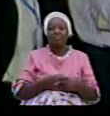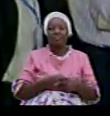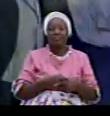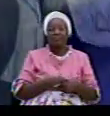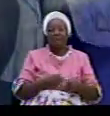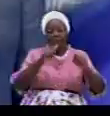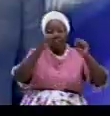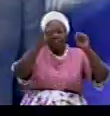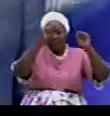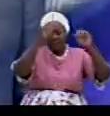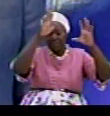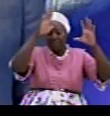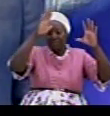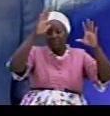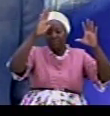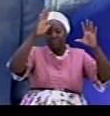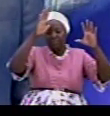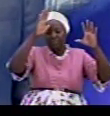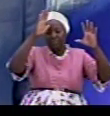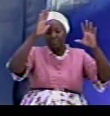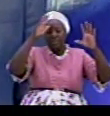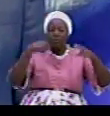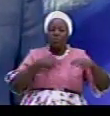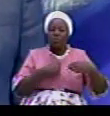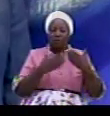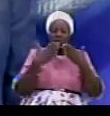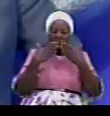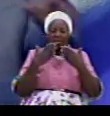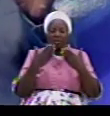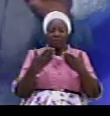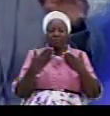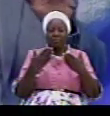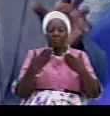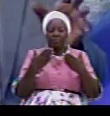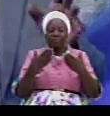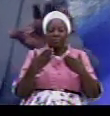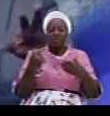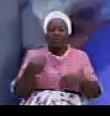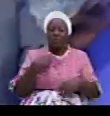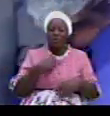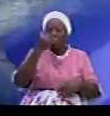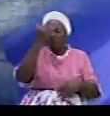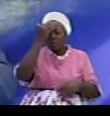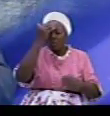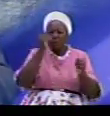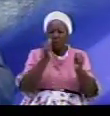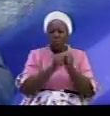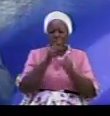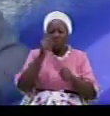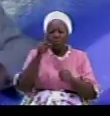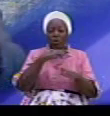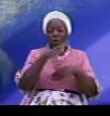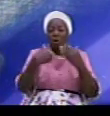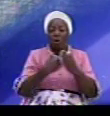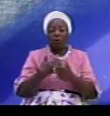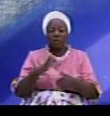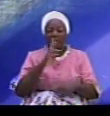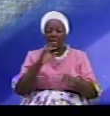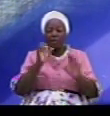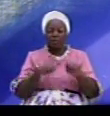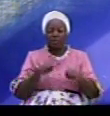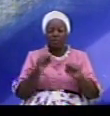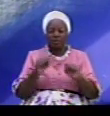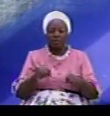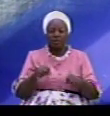Father, we thank you. We know with you all things are possible. And we know